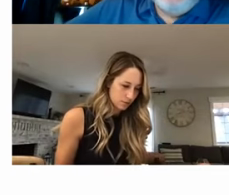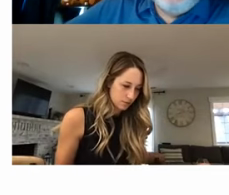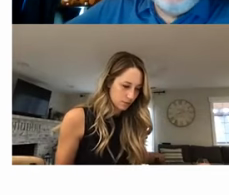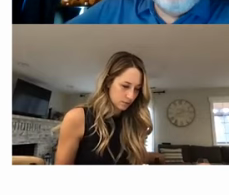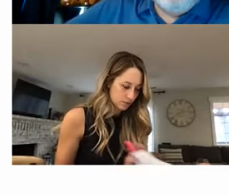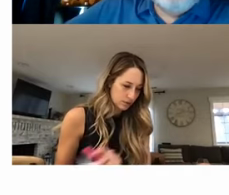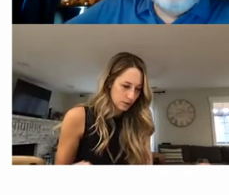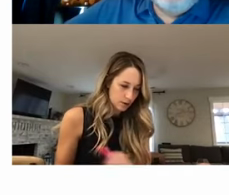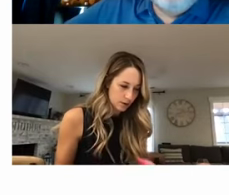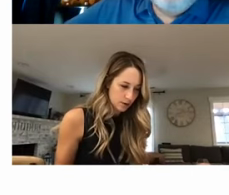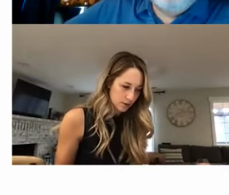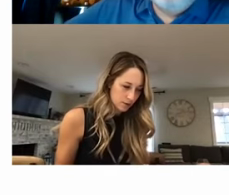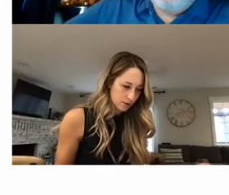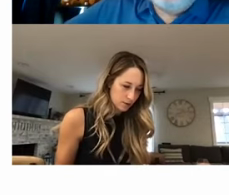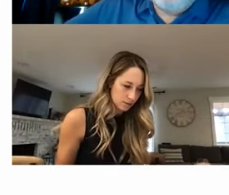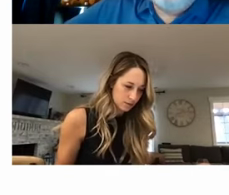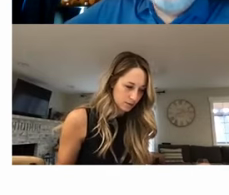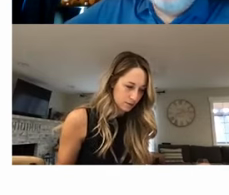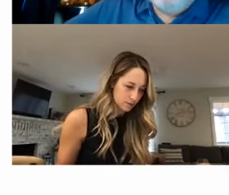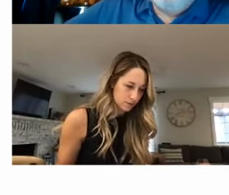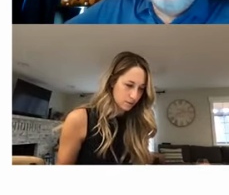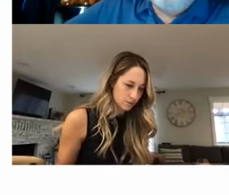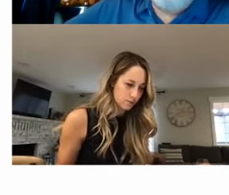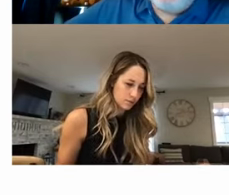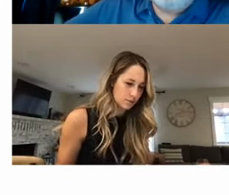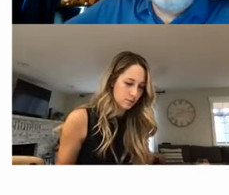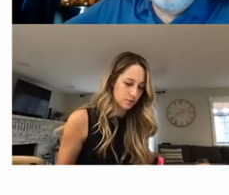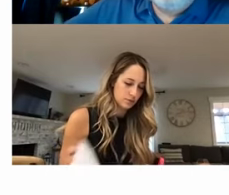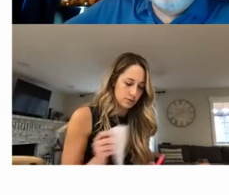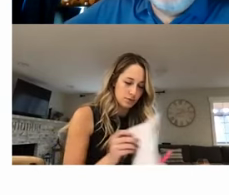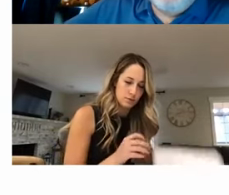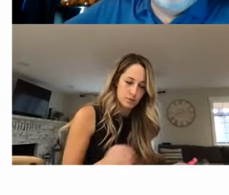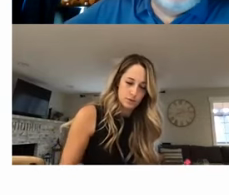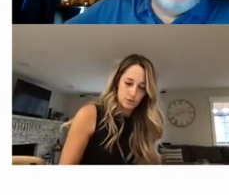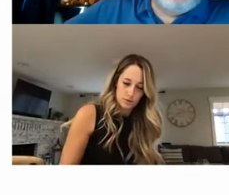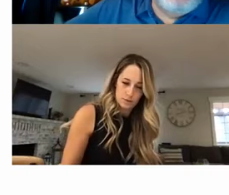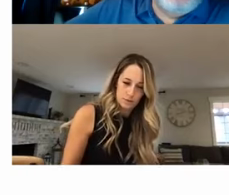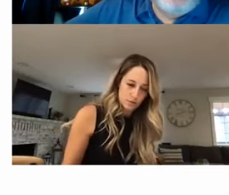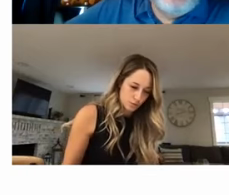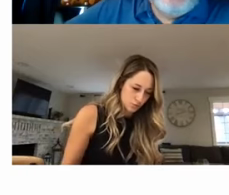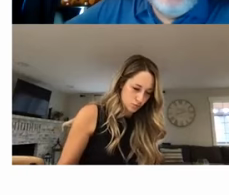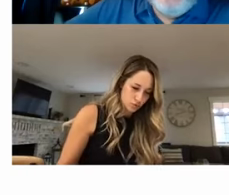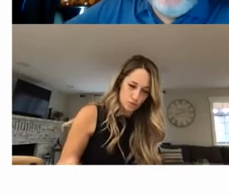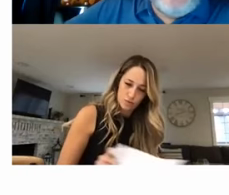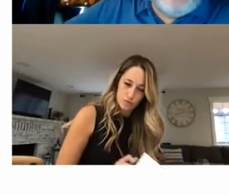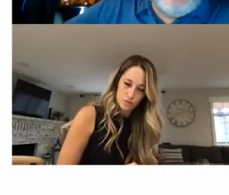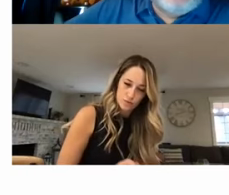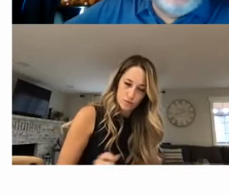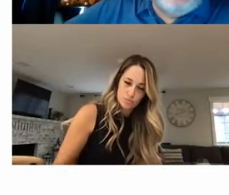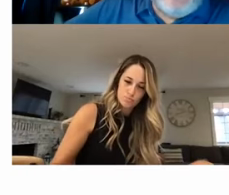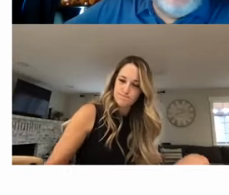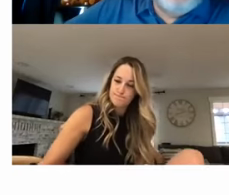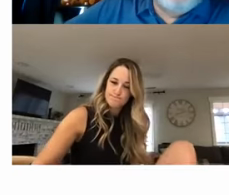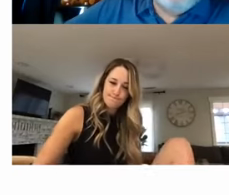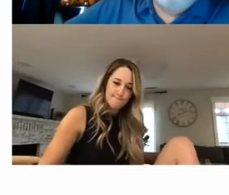concepts. And remember, as I've said before, if you don't ask questions, I assume you have mastered the material and I make the test harder. All right,